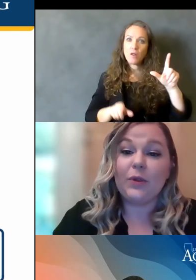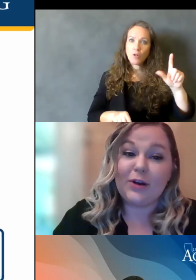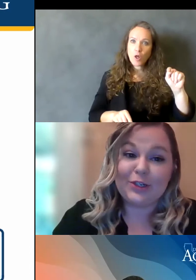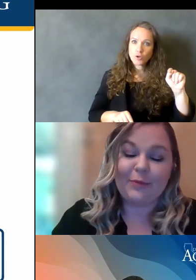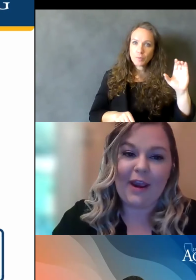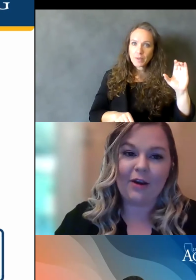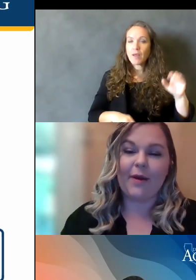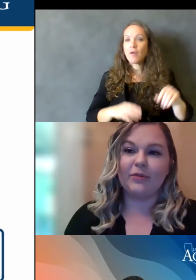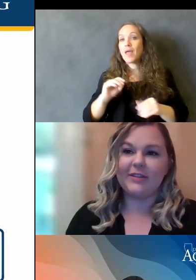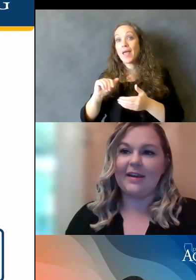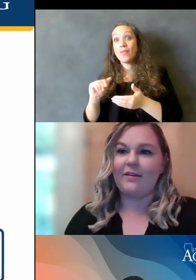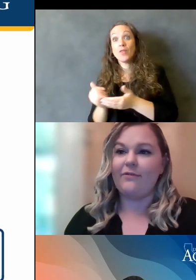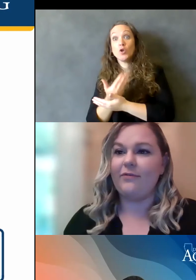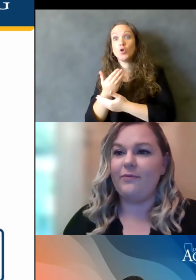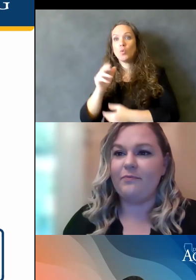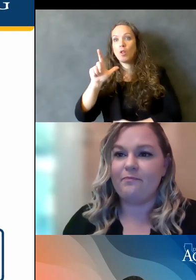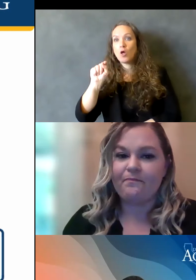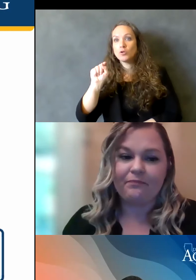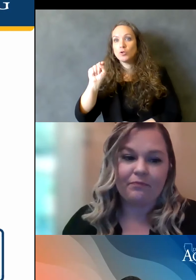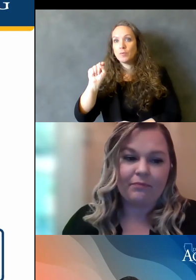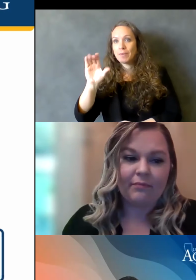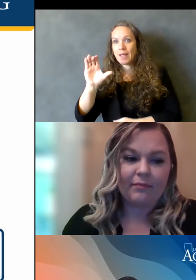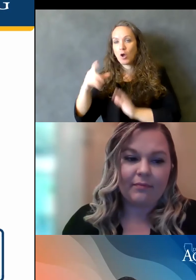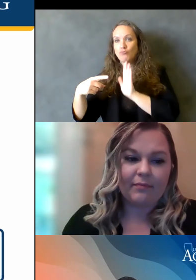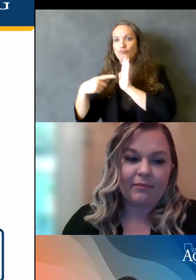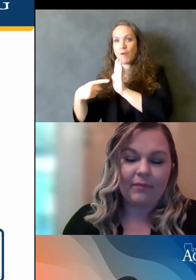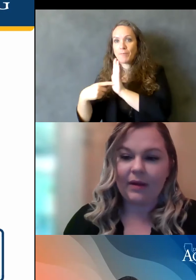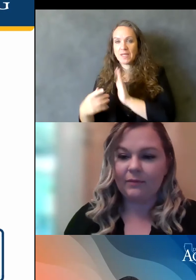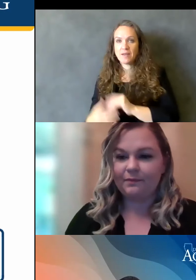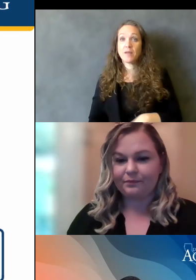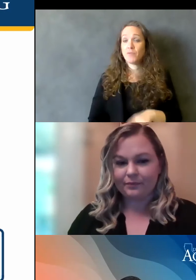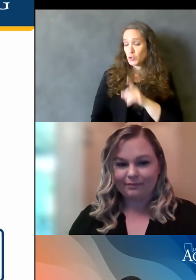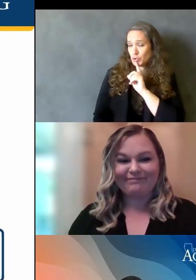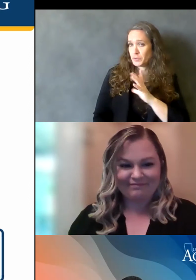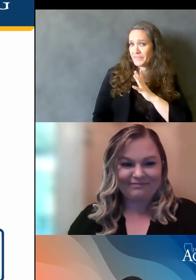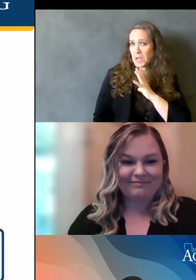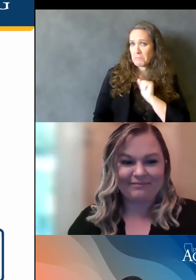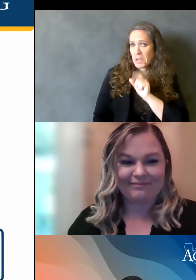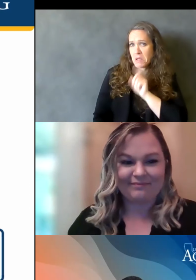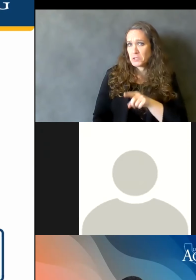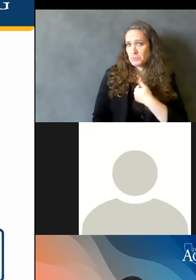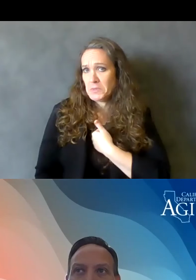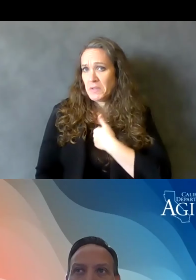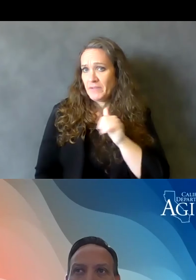the new long-term care representative. Yes, no, I'd be happy to answer that question.